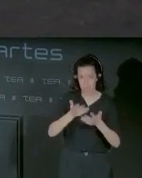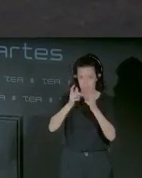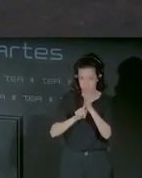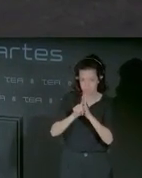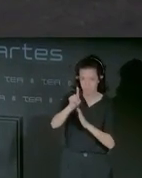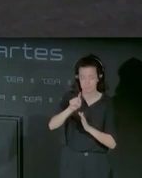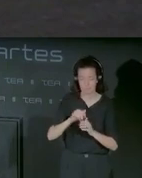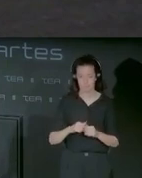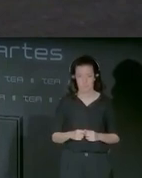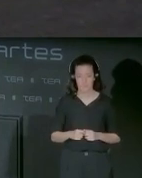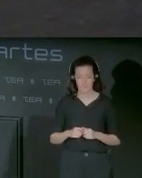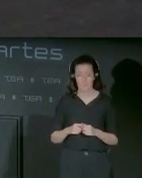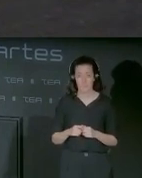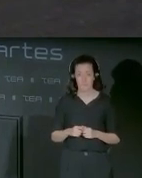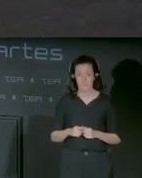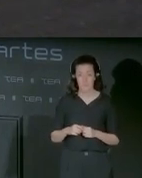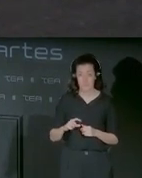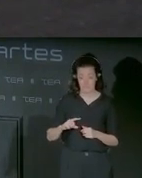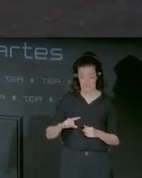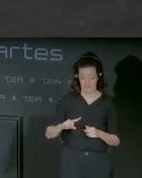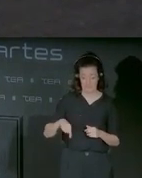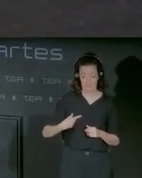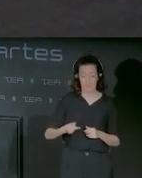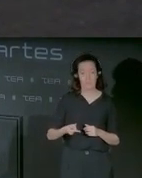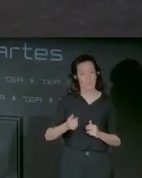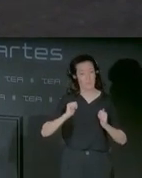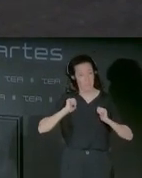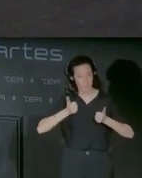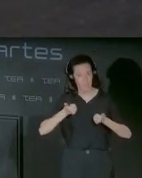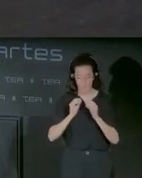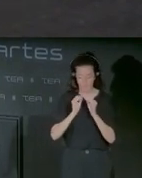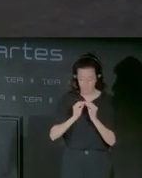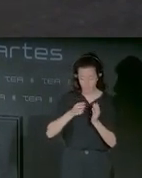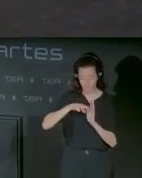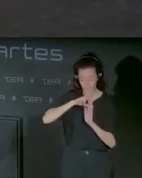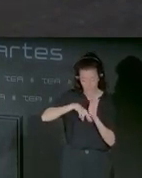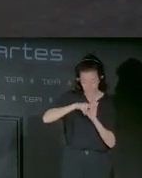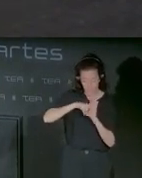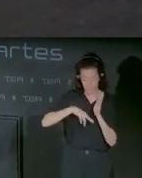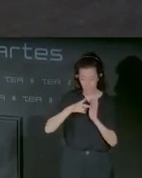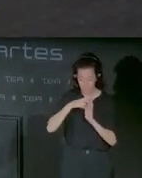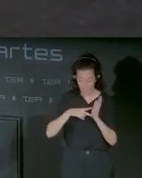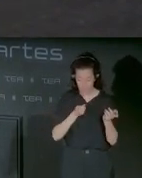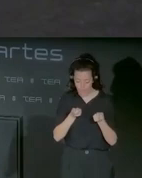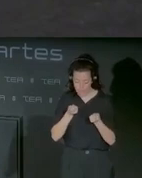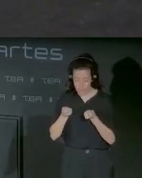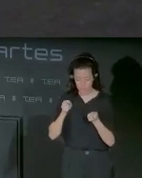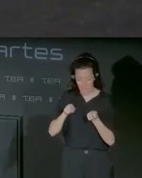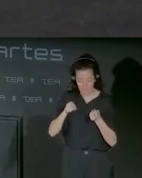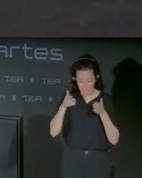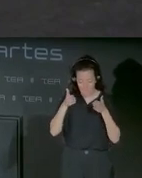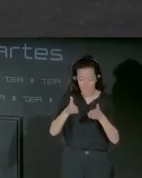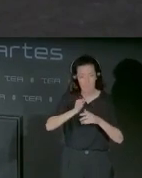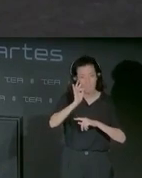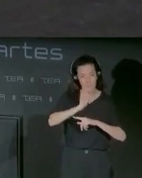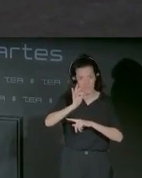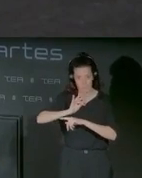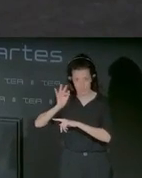our film center to finance production and development, because the Ministry of Culture